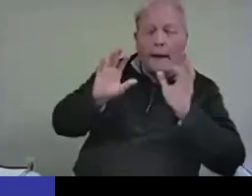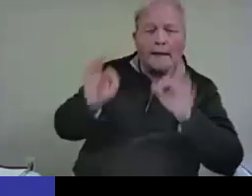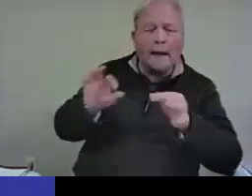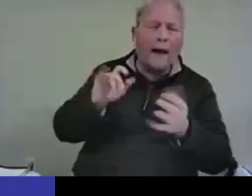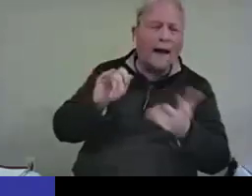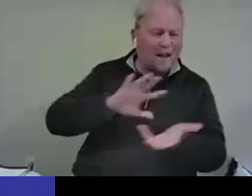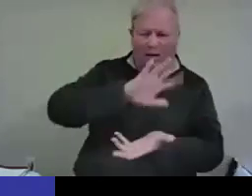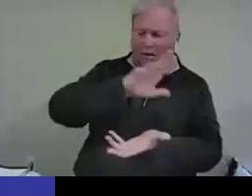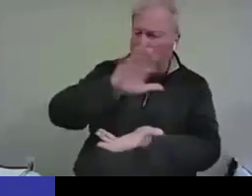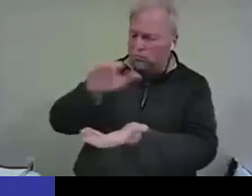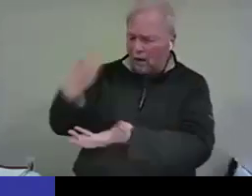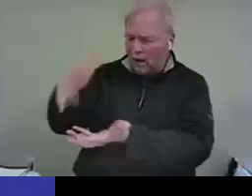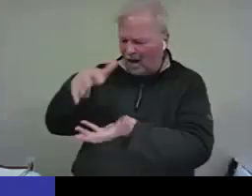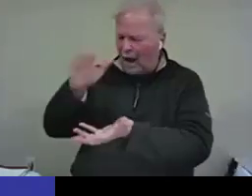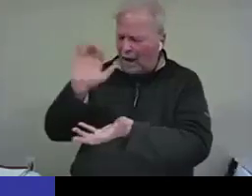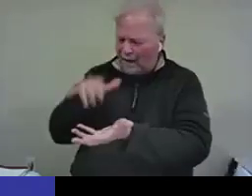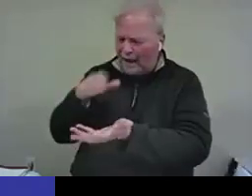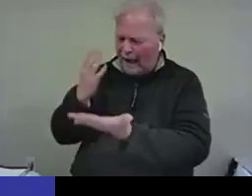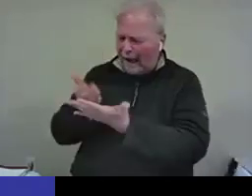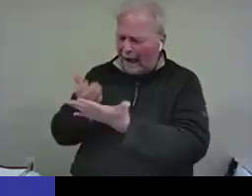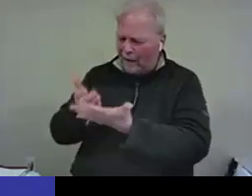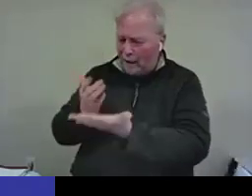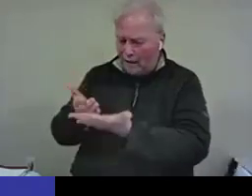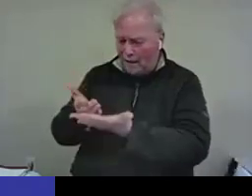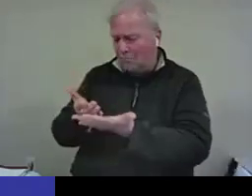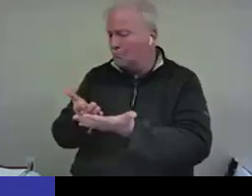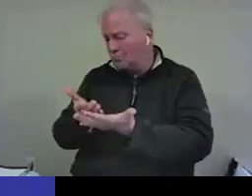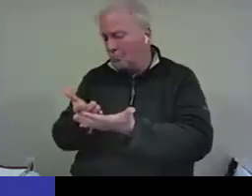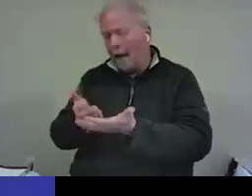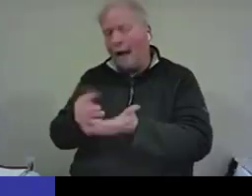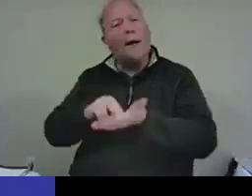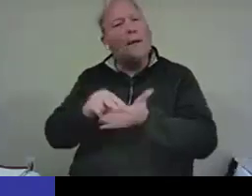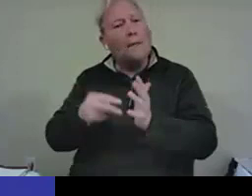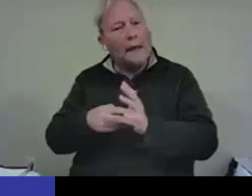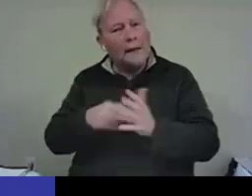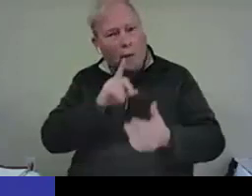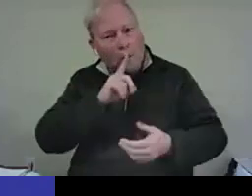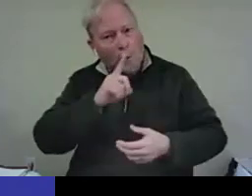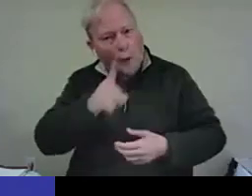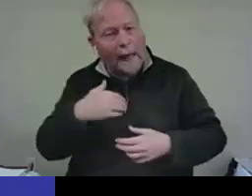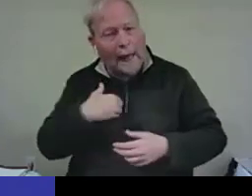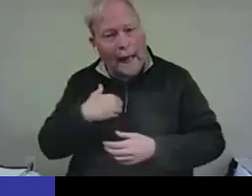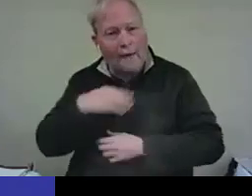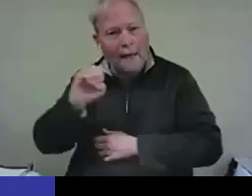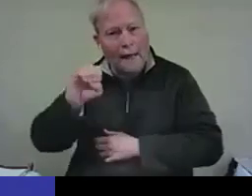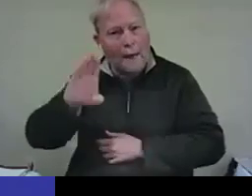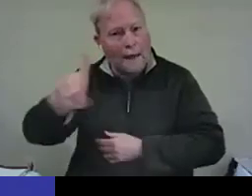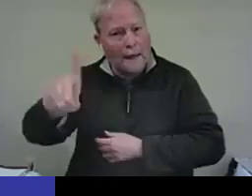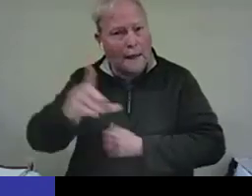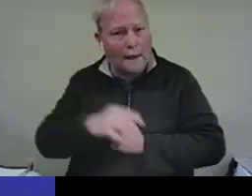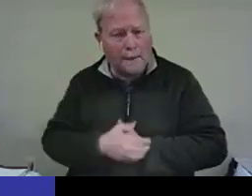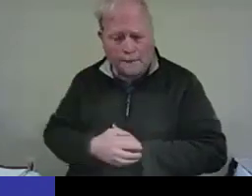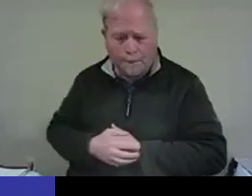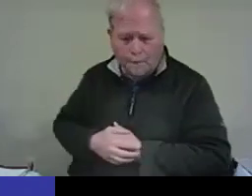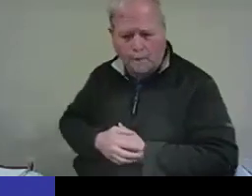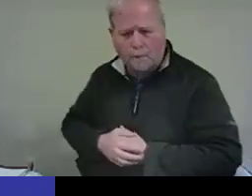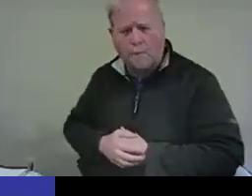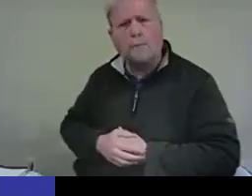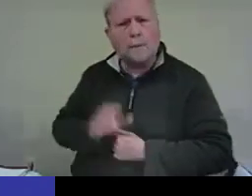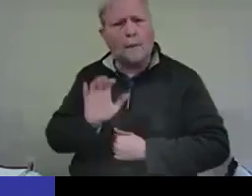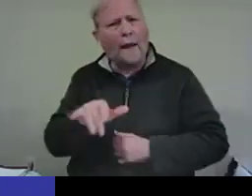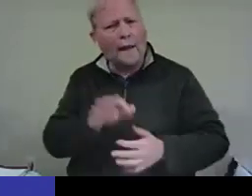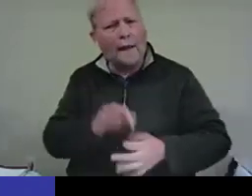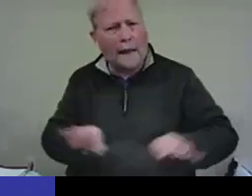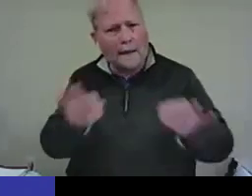supports the identification and the existence of an emotional behavioral disability. This is a really important factor in reducing the extreme